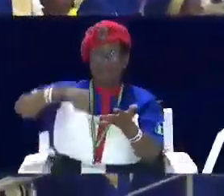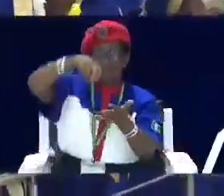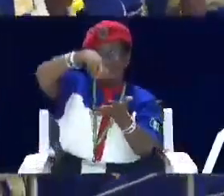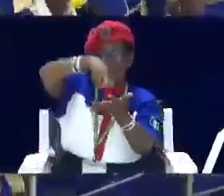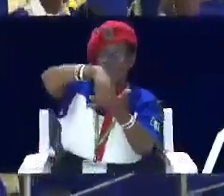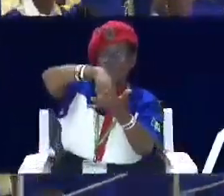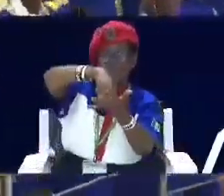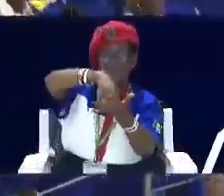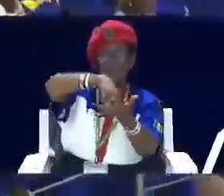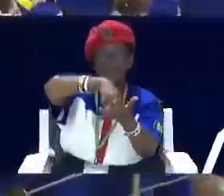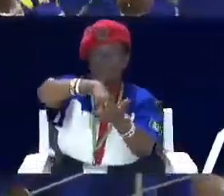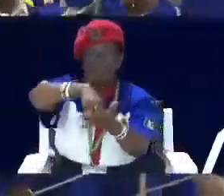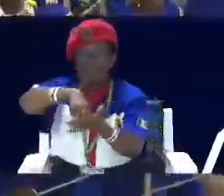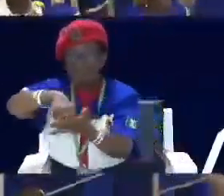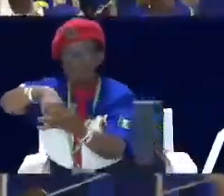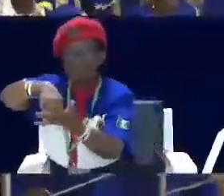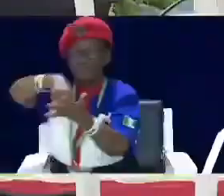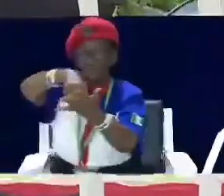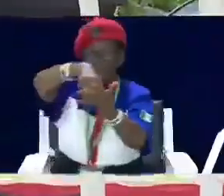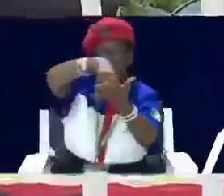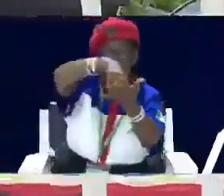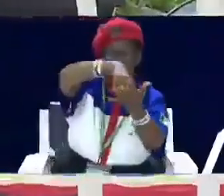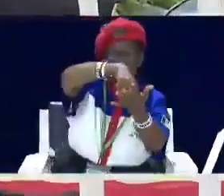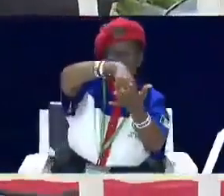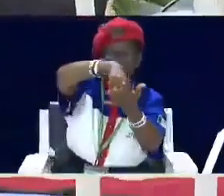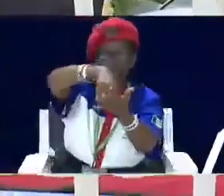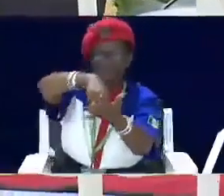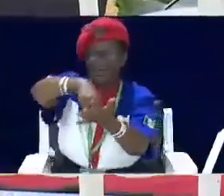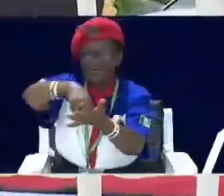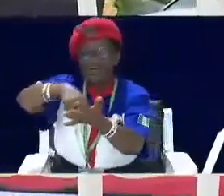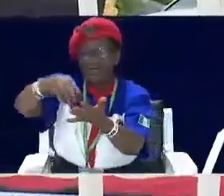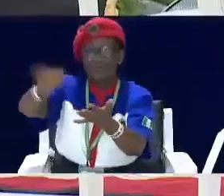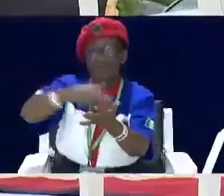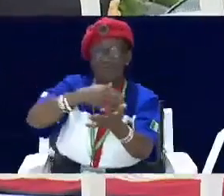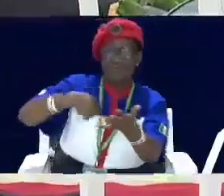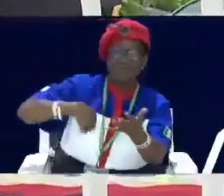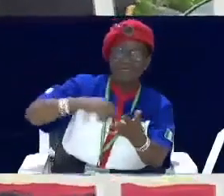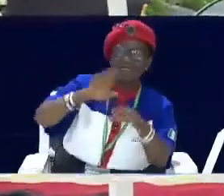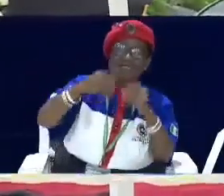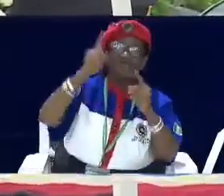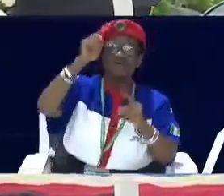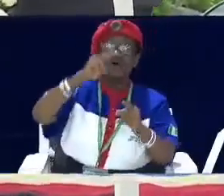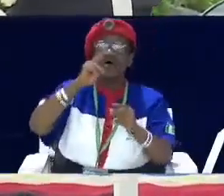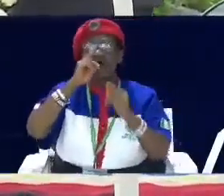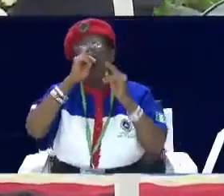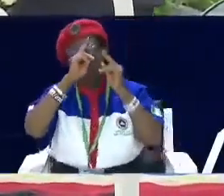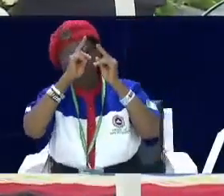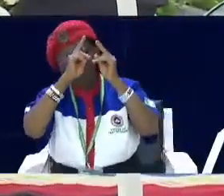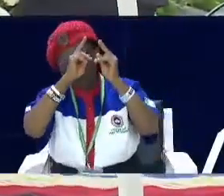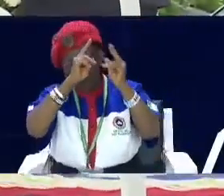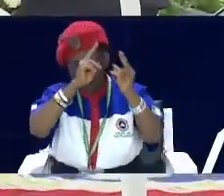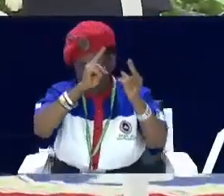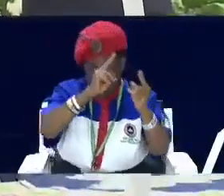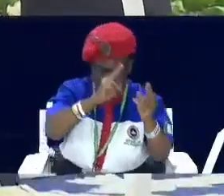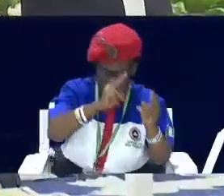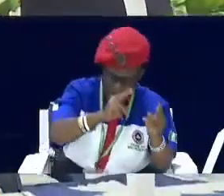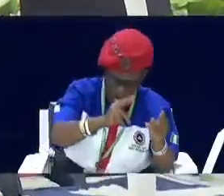you all the glory. We give you